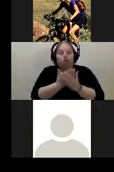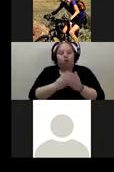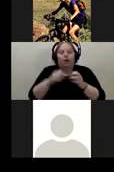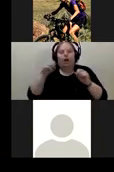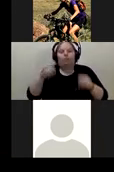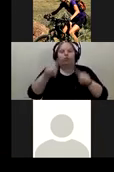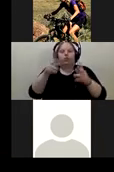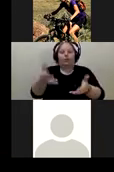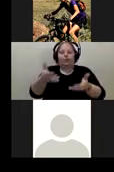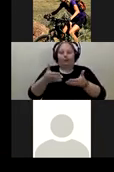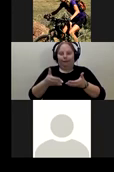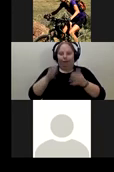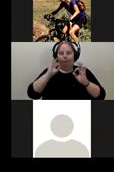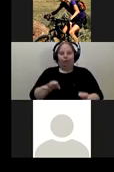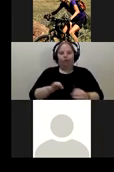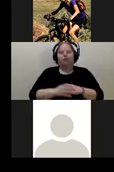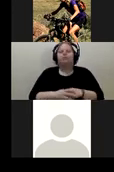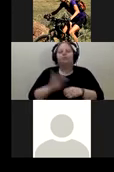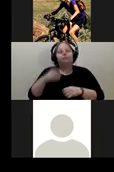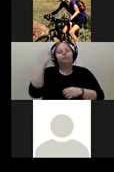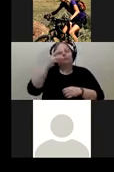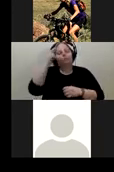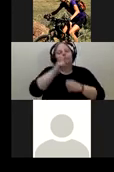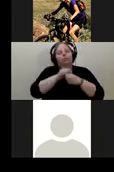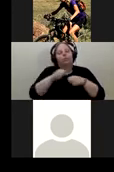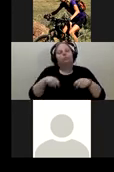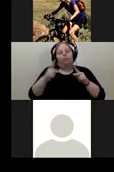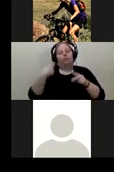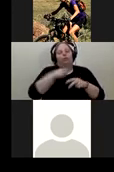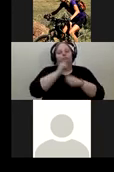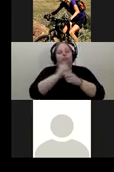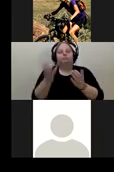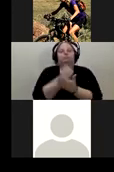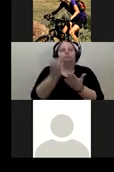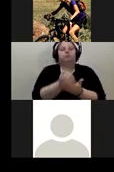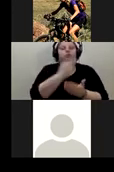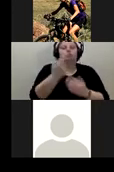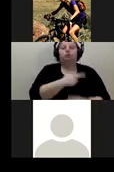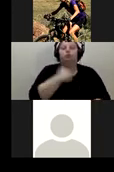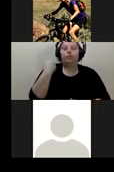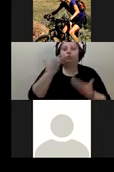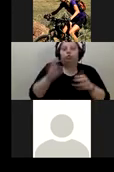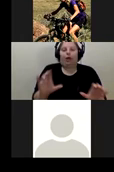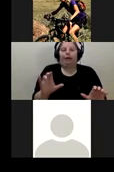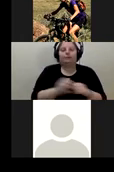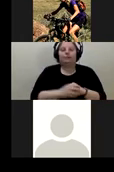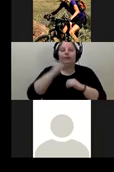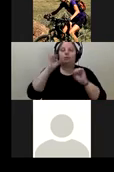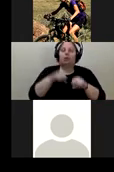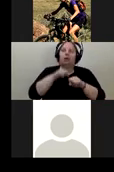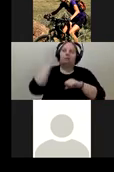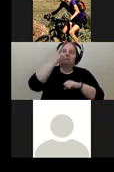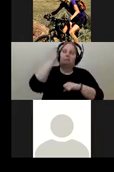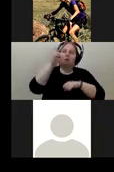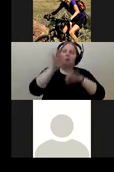these are rationalizations, and they allow us to take risks and chances that we might not otherwise do if we couldn't rationalize them. For